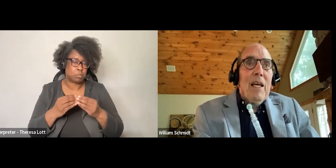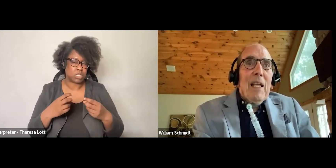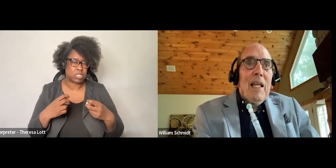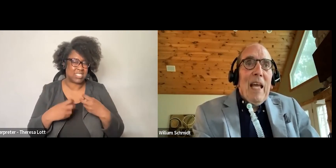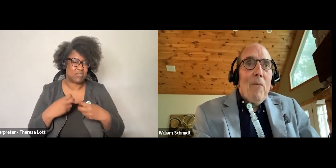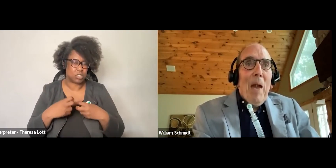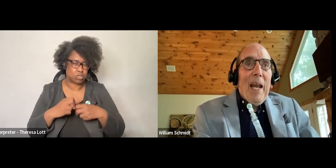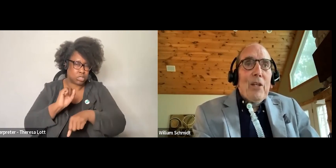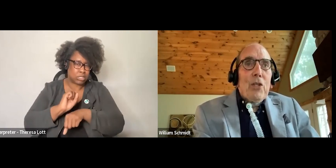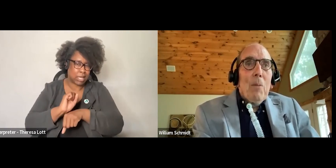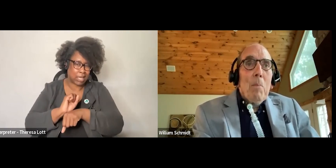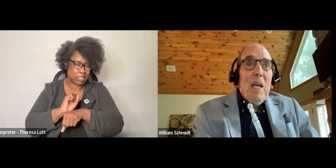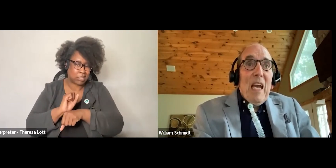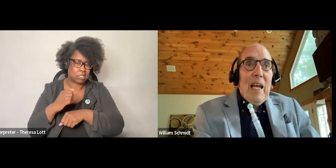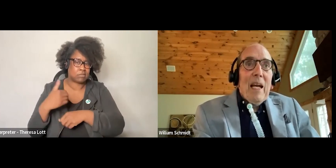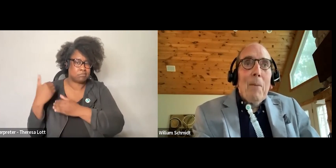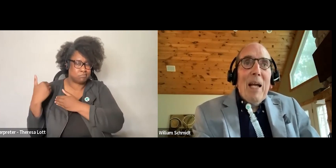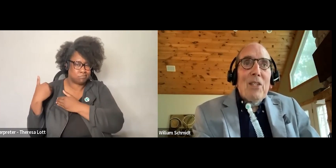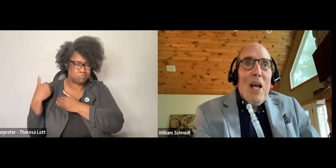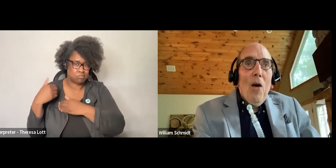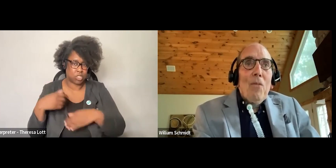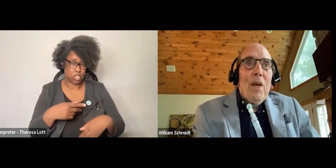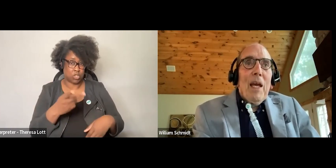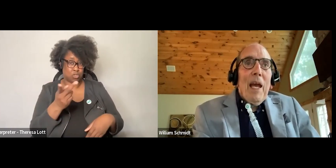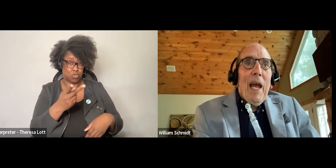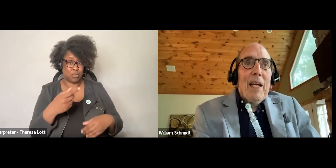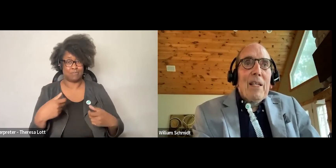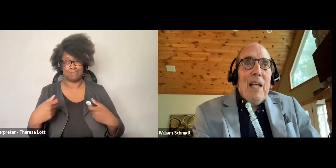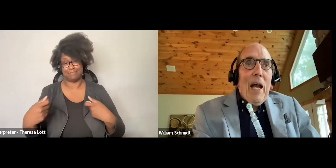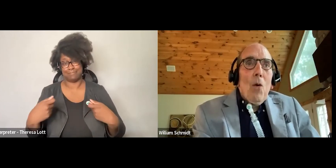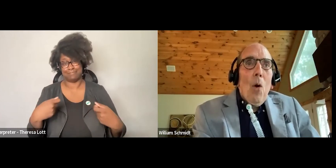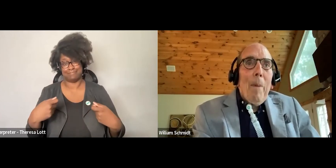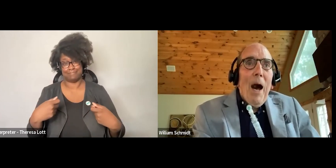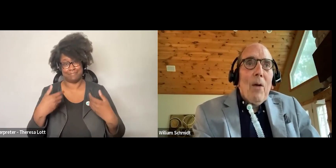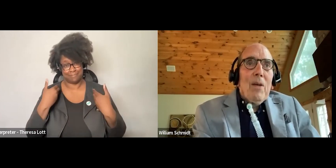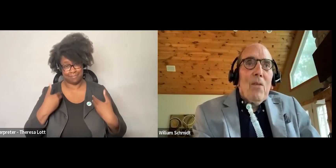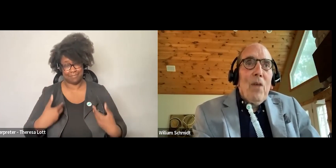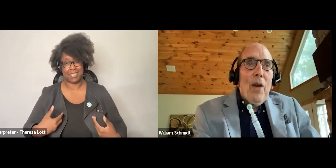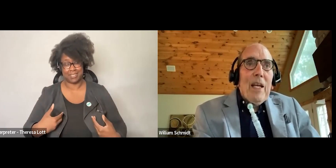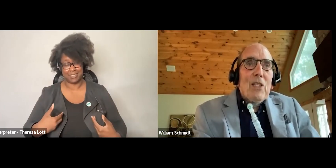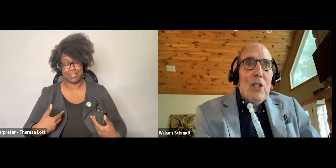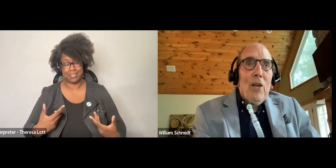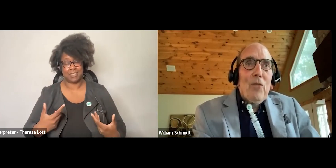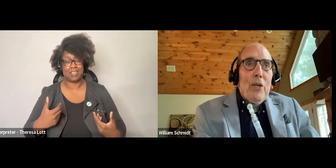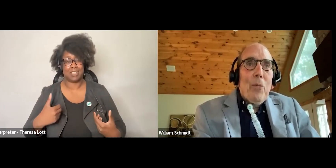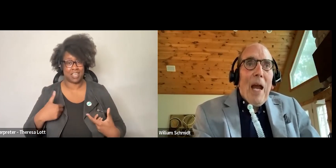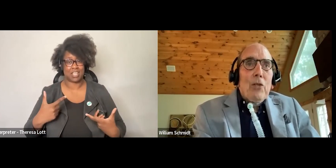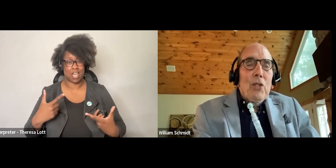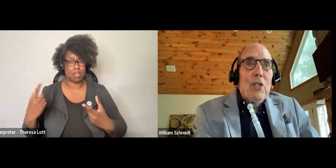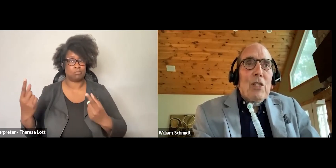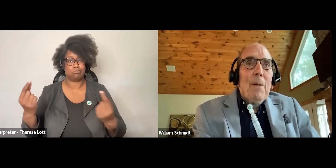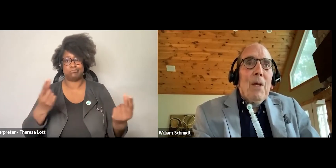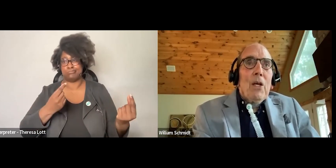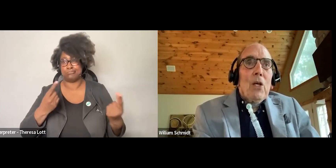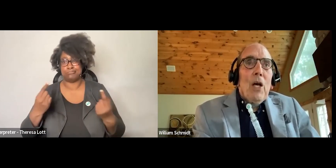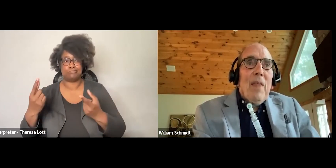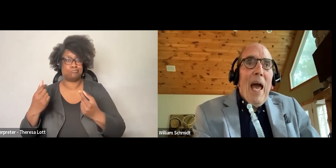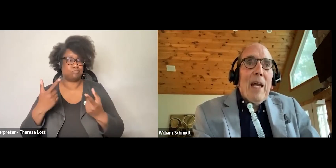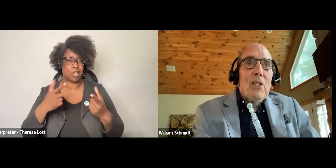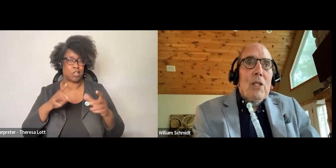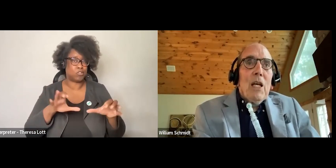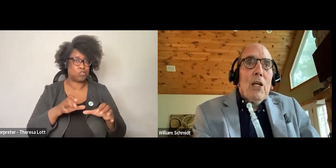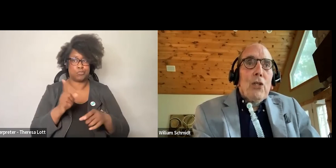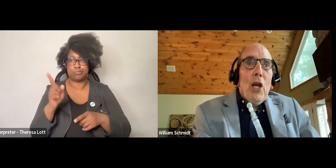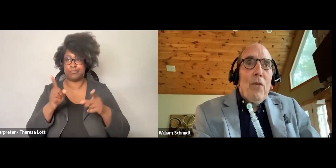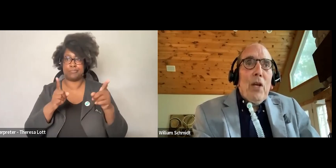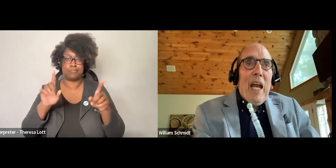task, they have managed me, myself, as I go about various sundry directions. That